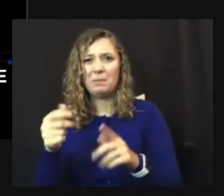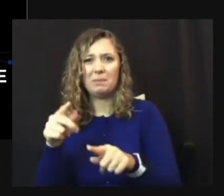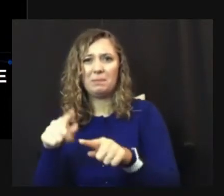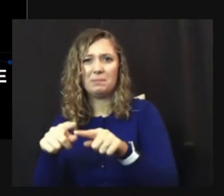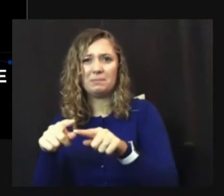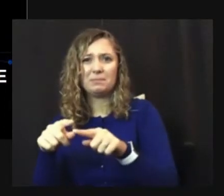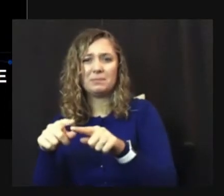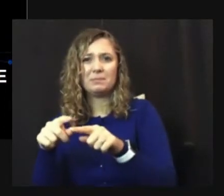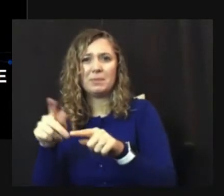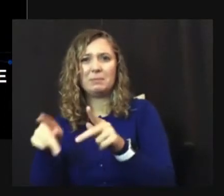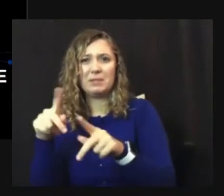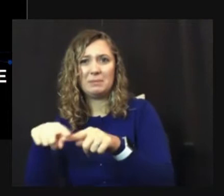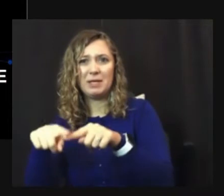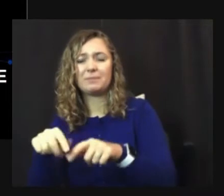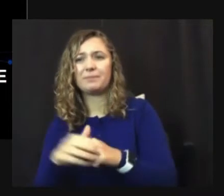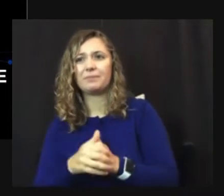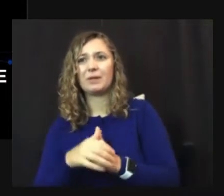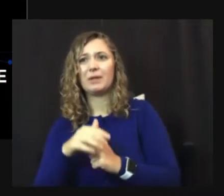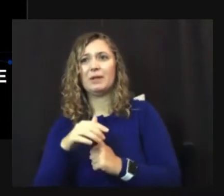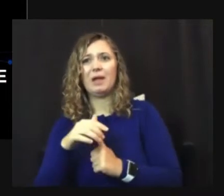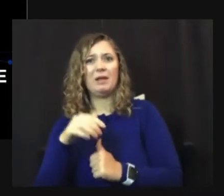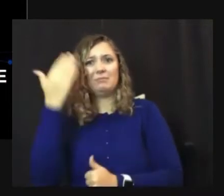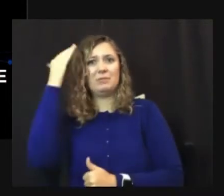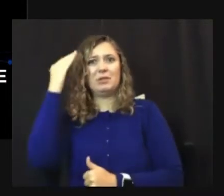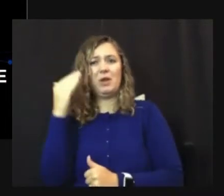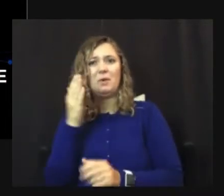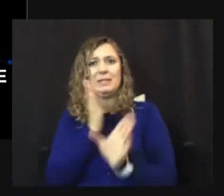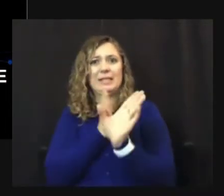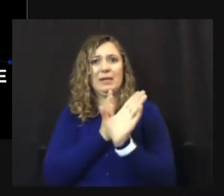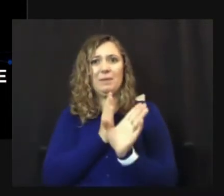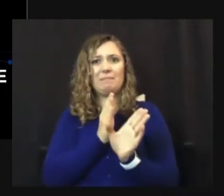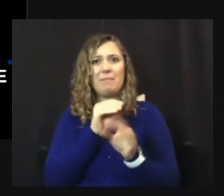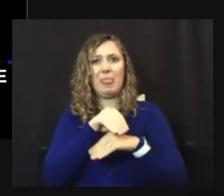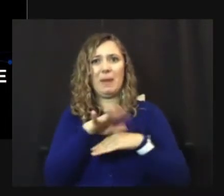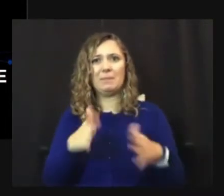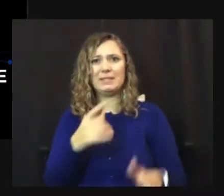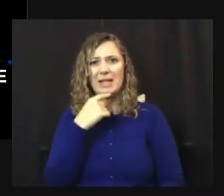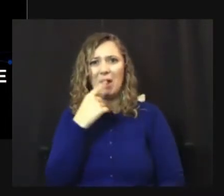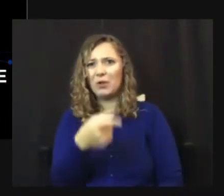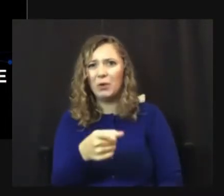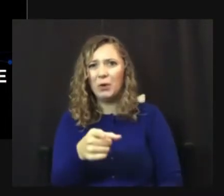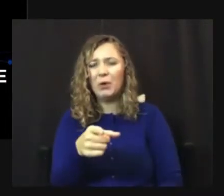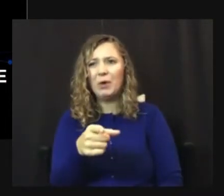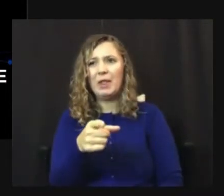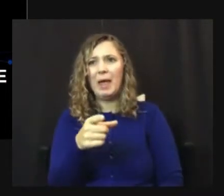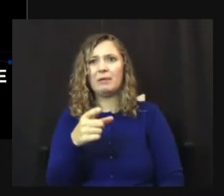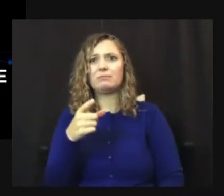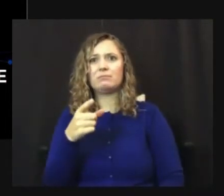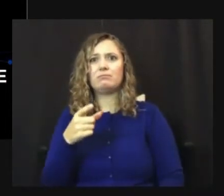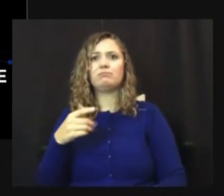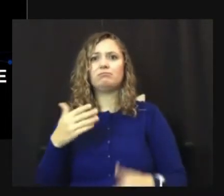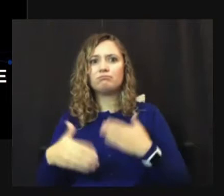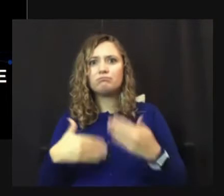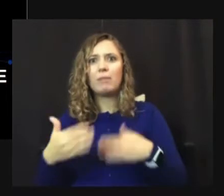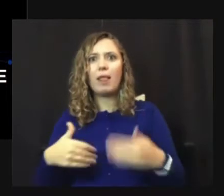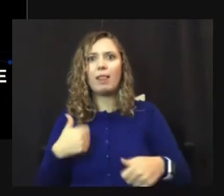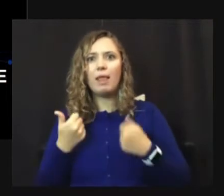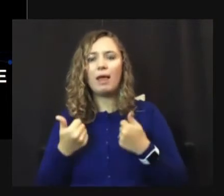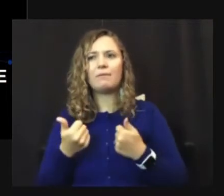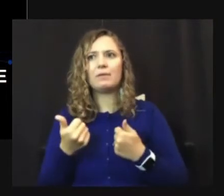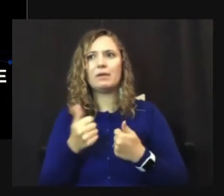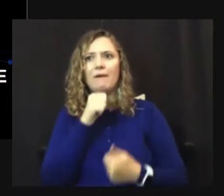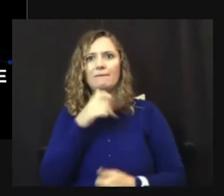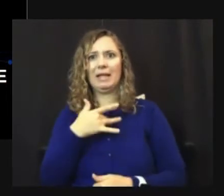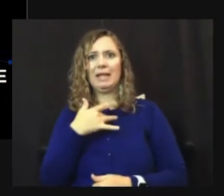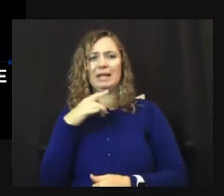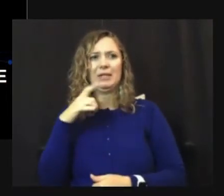I'm a psychotherapist, and I don't know any psychotherapist who would tell you that moving through life not feeling like you can rely on anyone for aid or